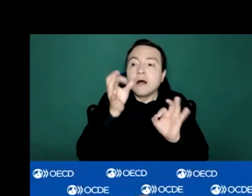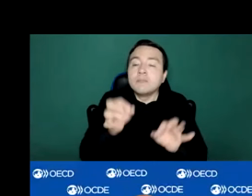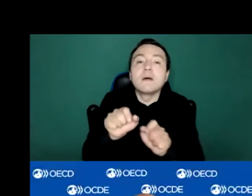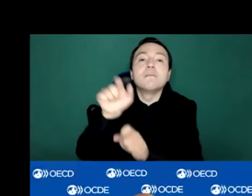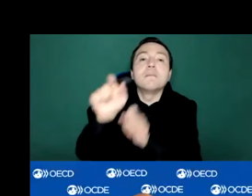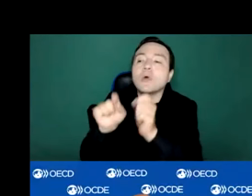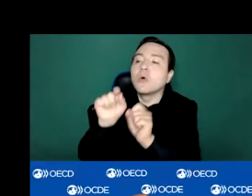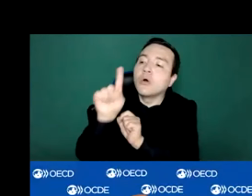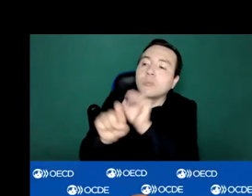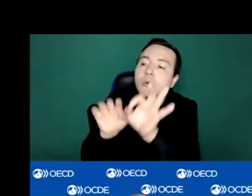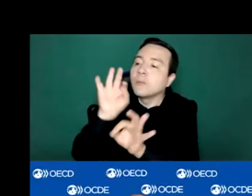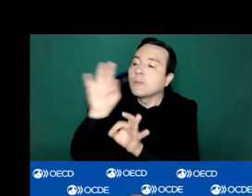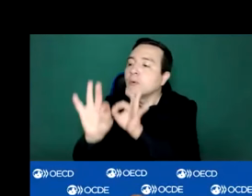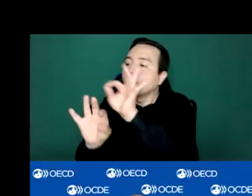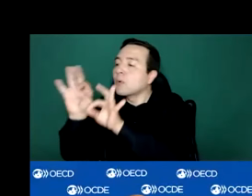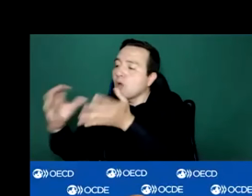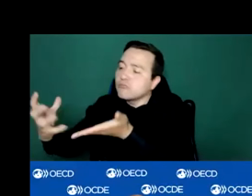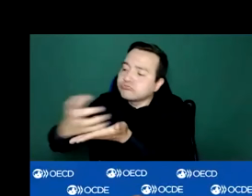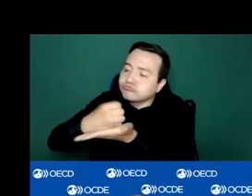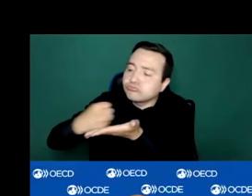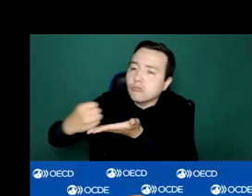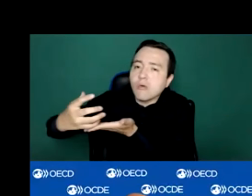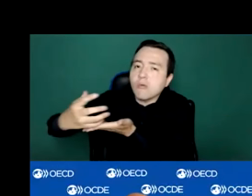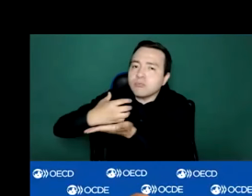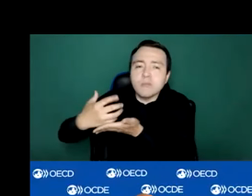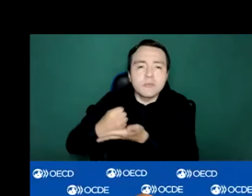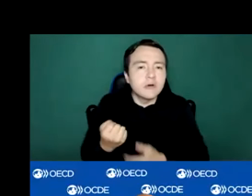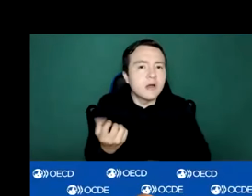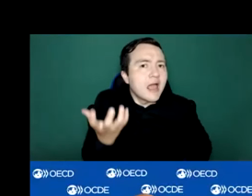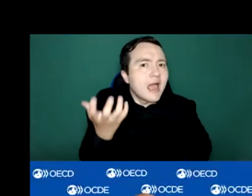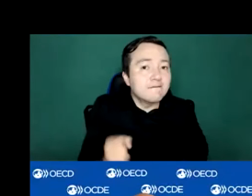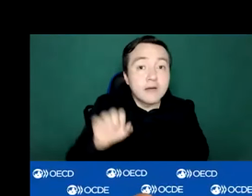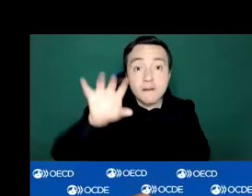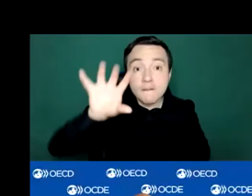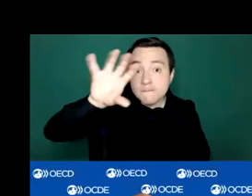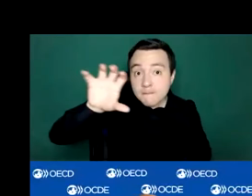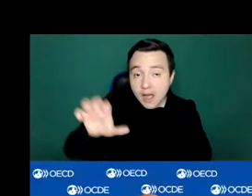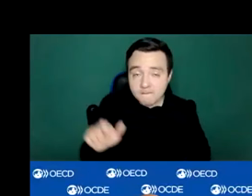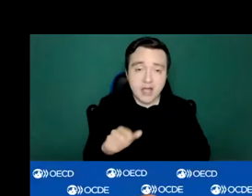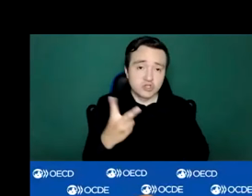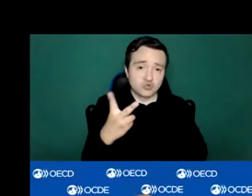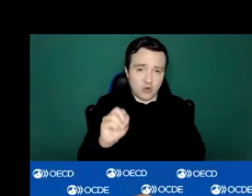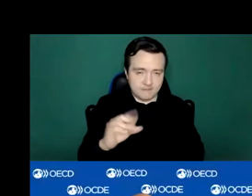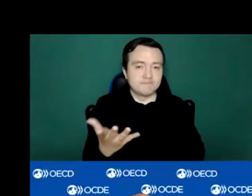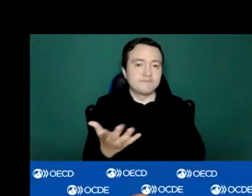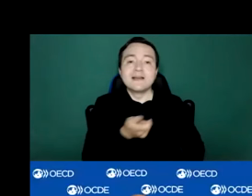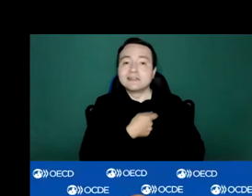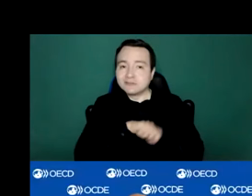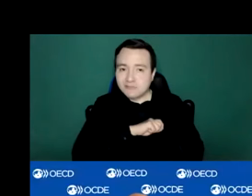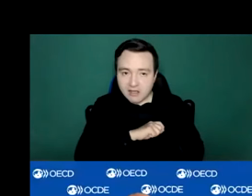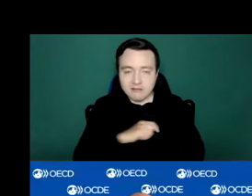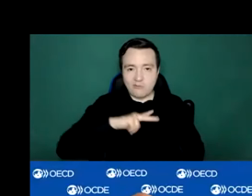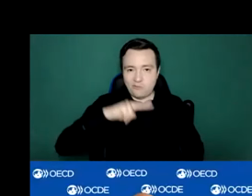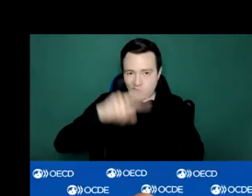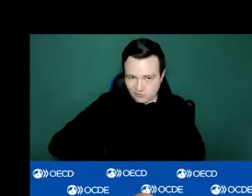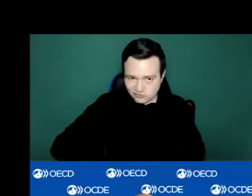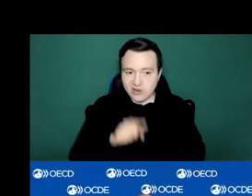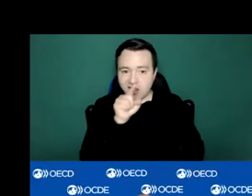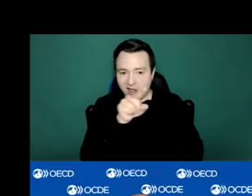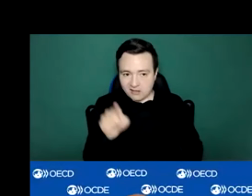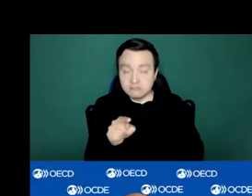We have Spain, we have Portugal on board, so we're going to have questionnaires in Spanish and